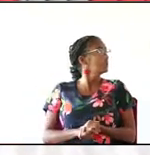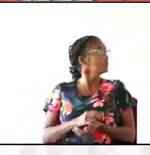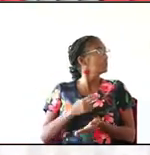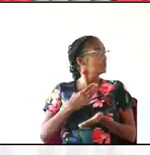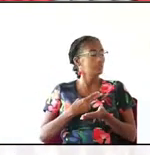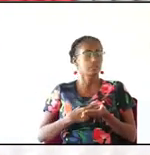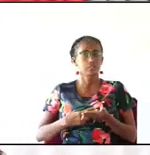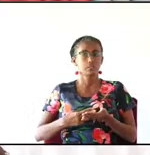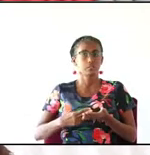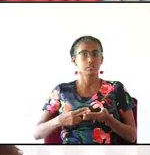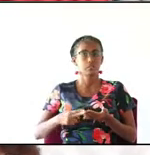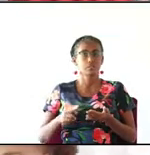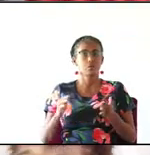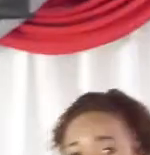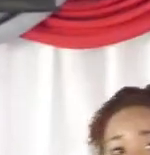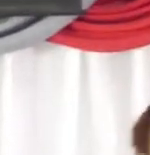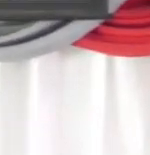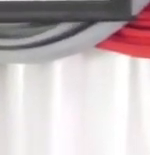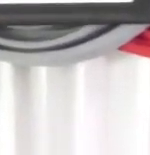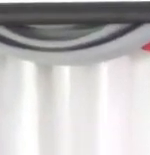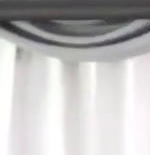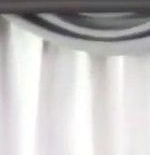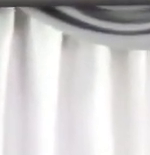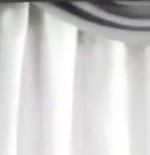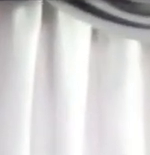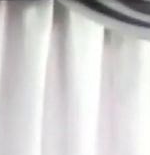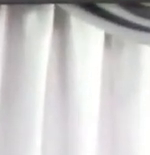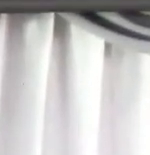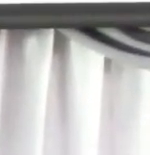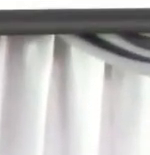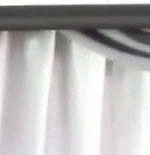Let's do amen one more time. Amen.